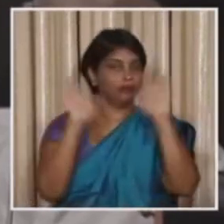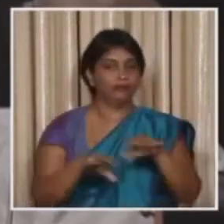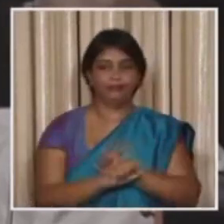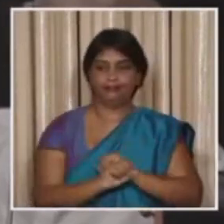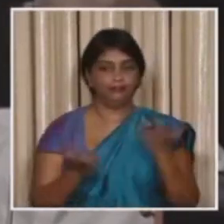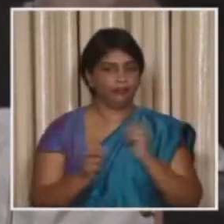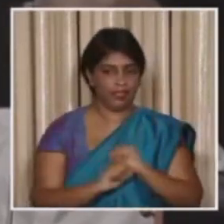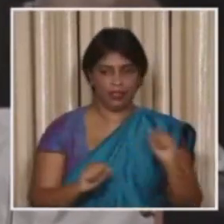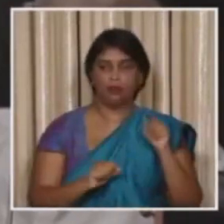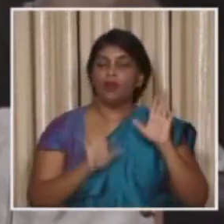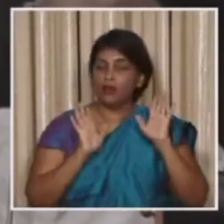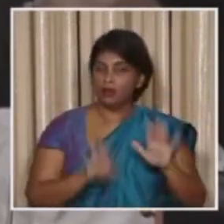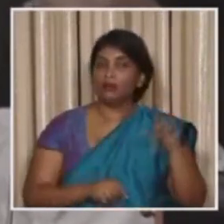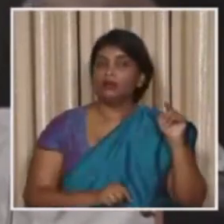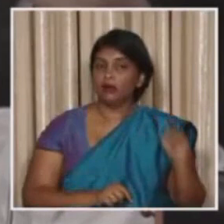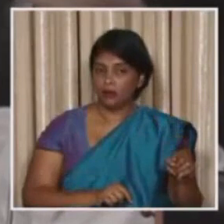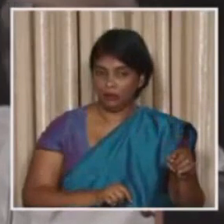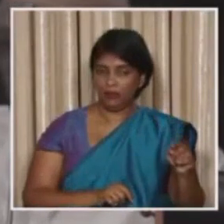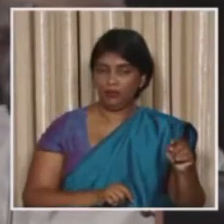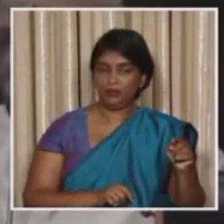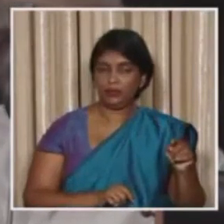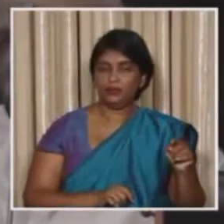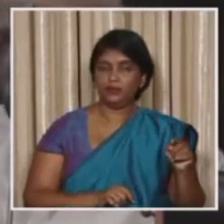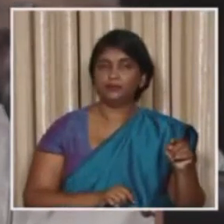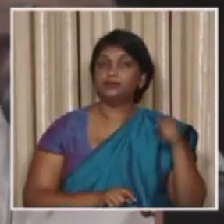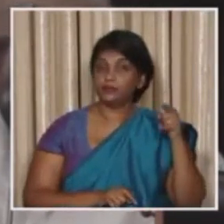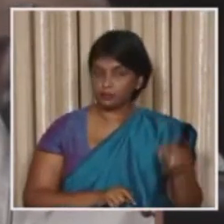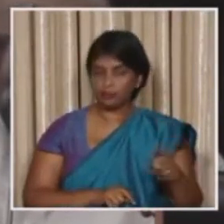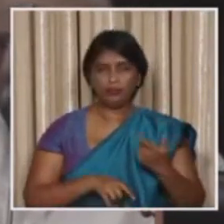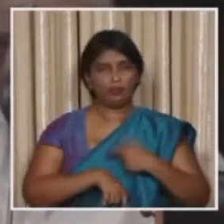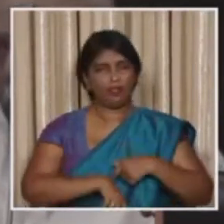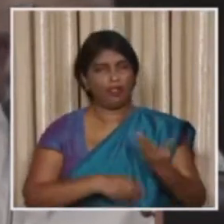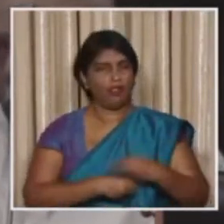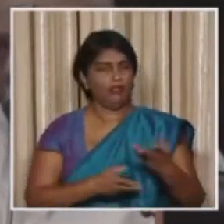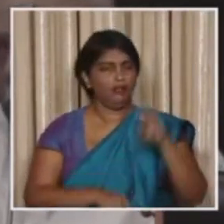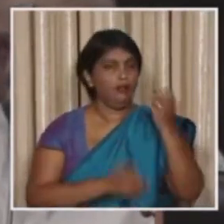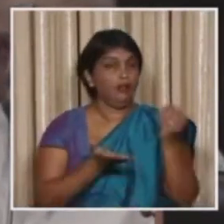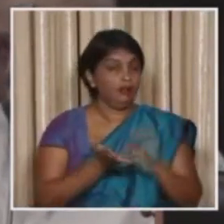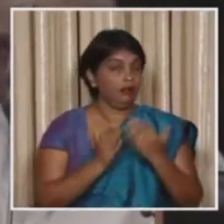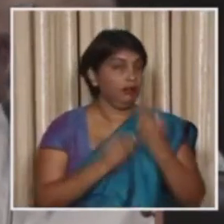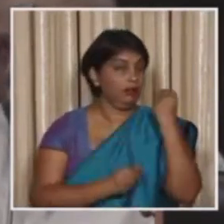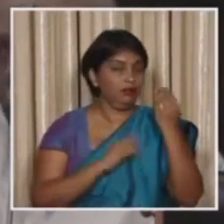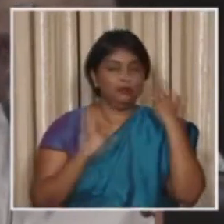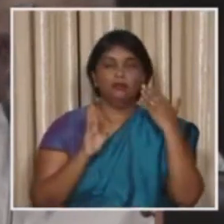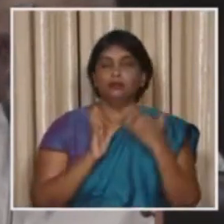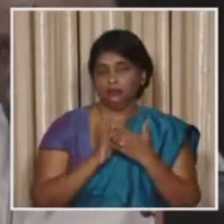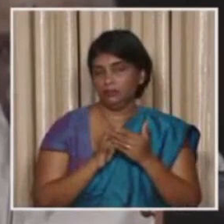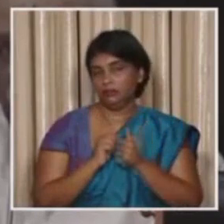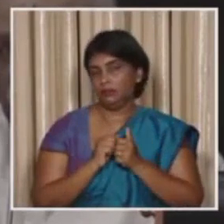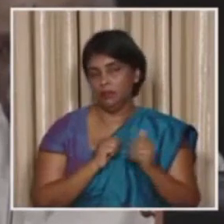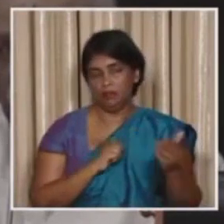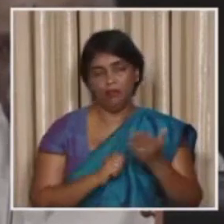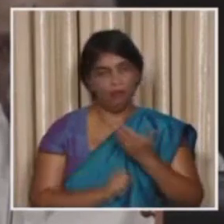resolving problems associated with displaced persons resettlement, which also requires releasing privately held lands for public